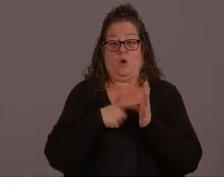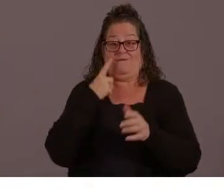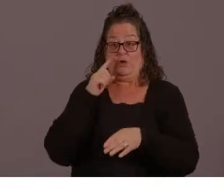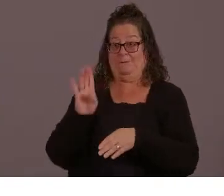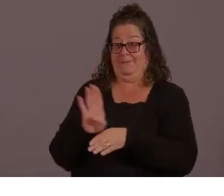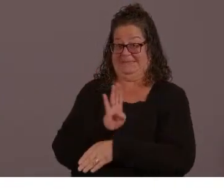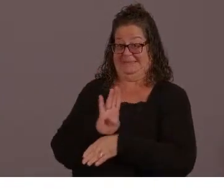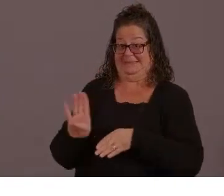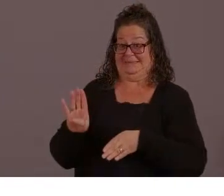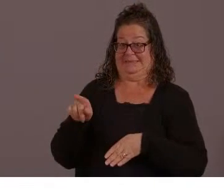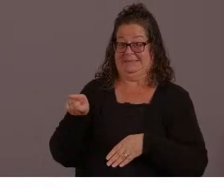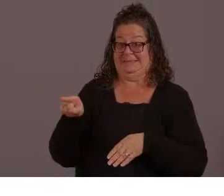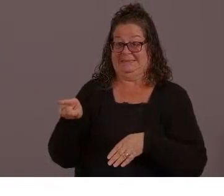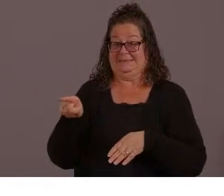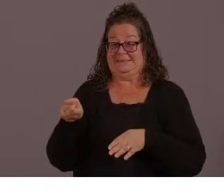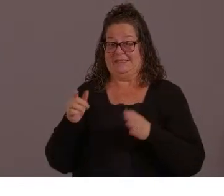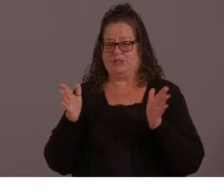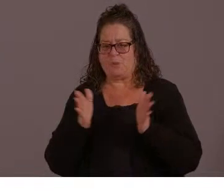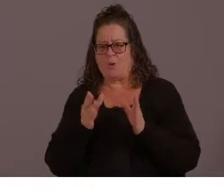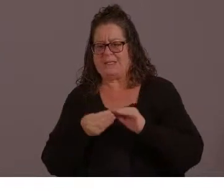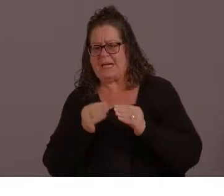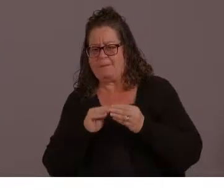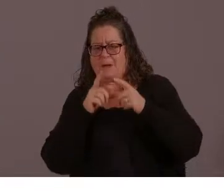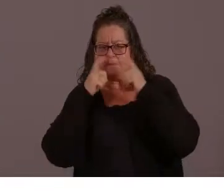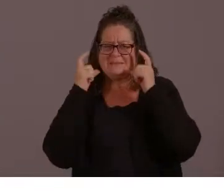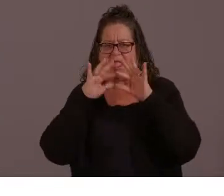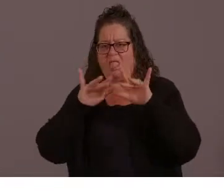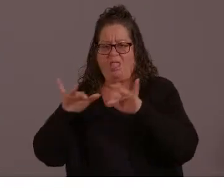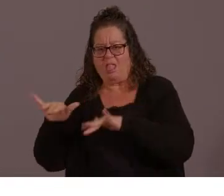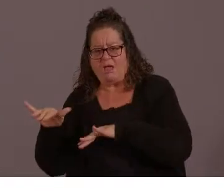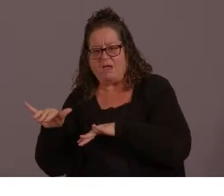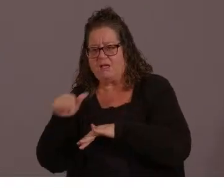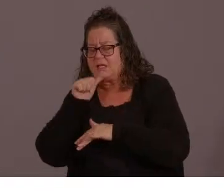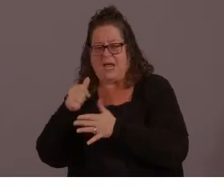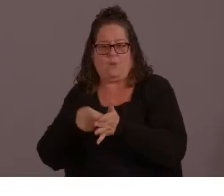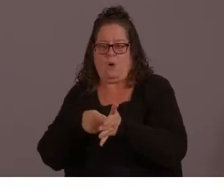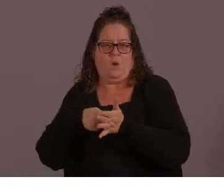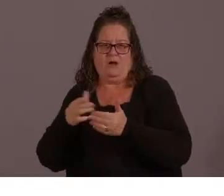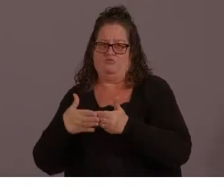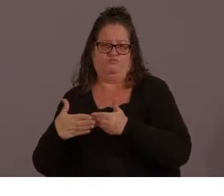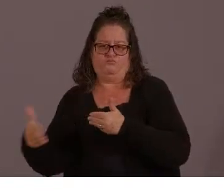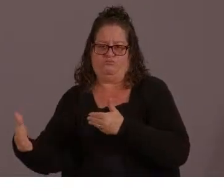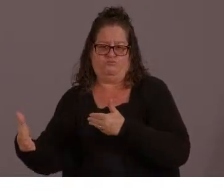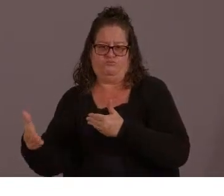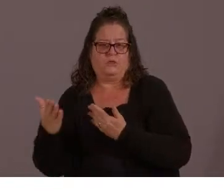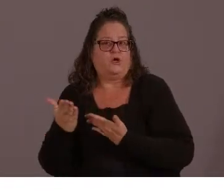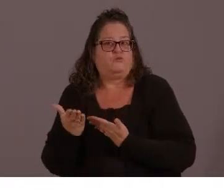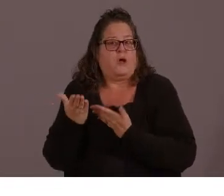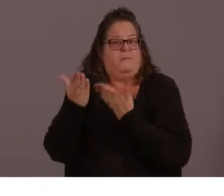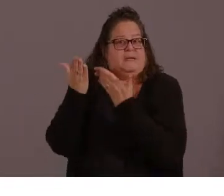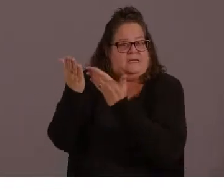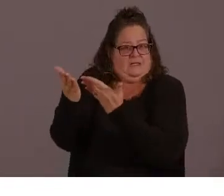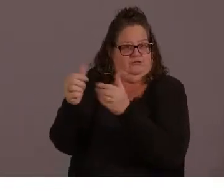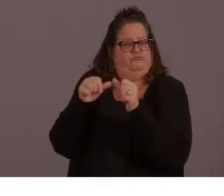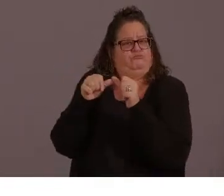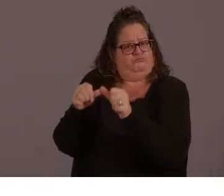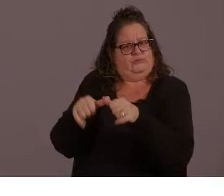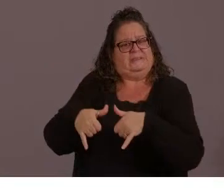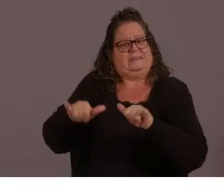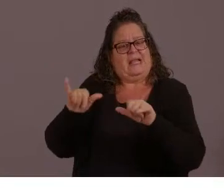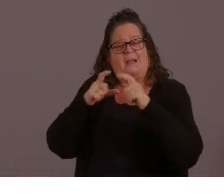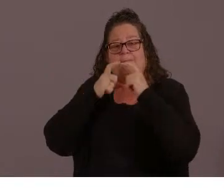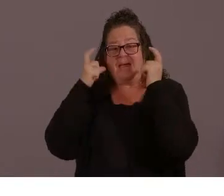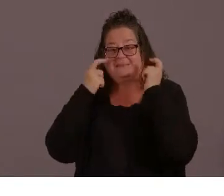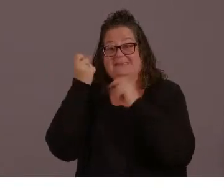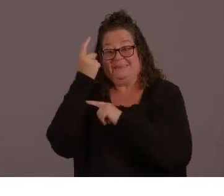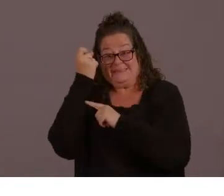to recommendations. However, businesses still have the ability to continue to require masks and social distancing, as well